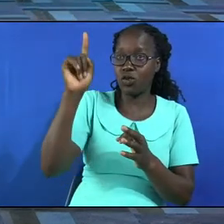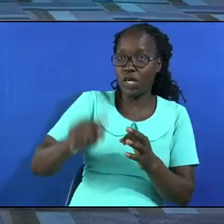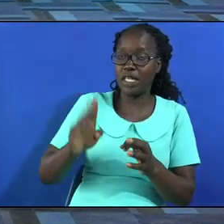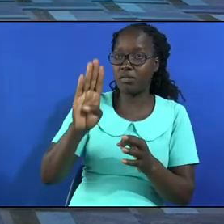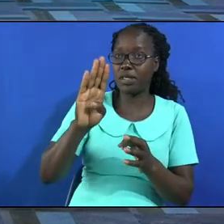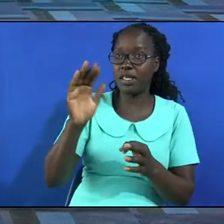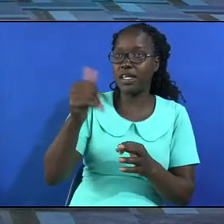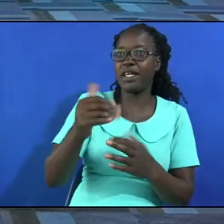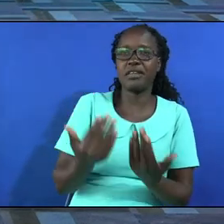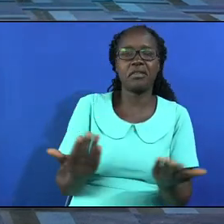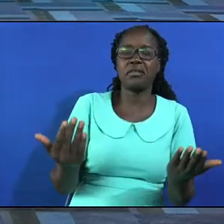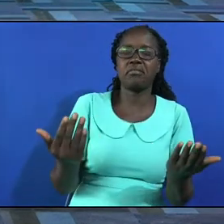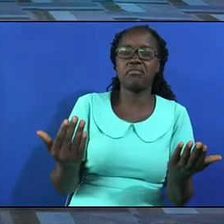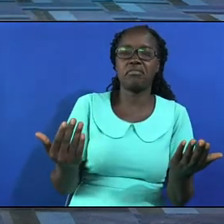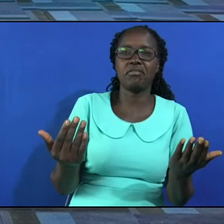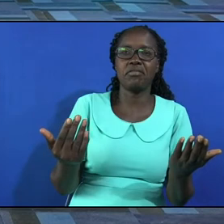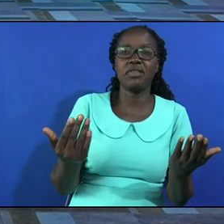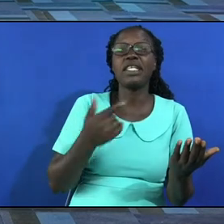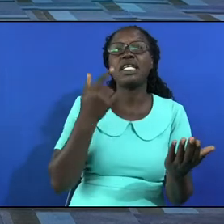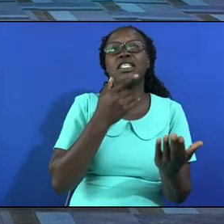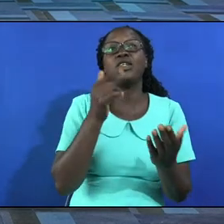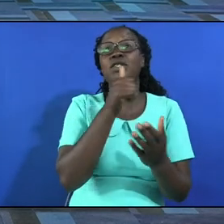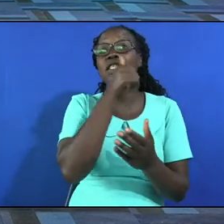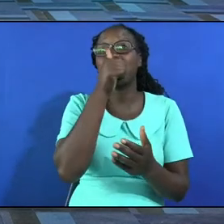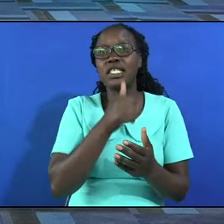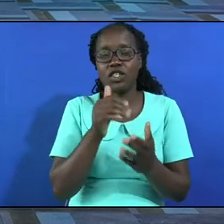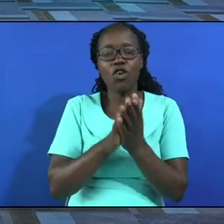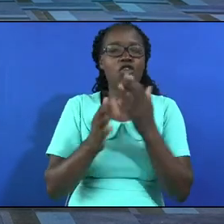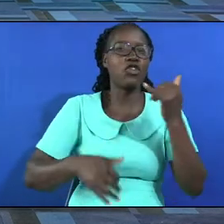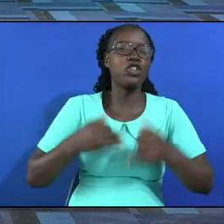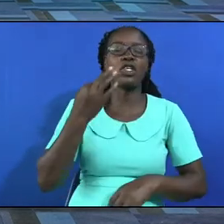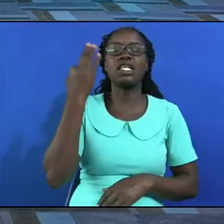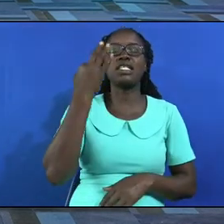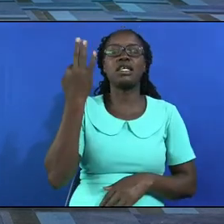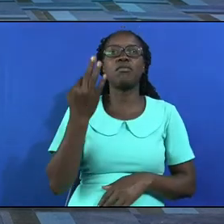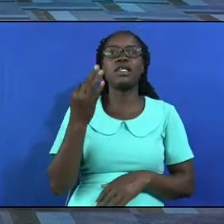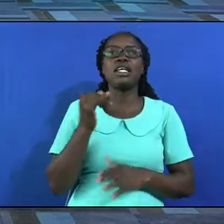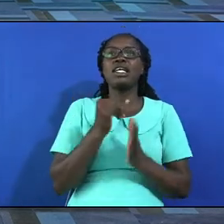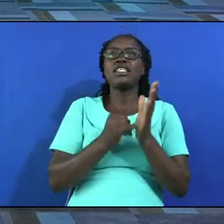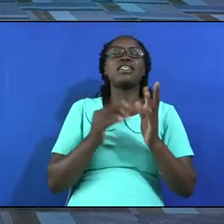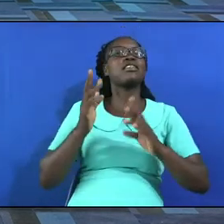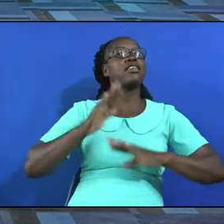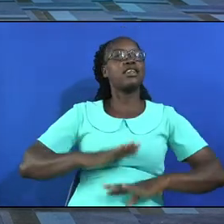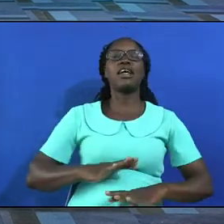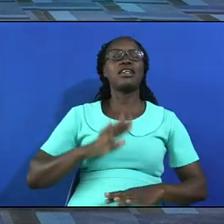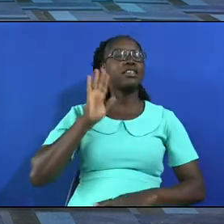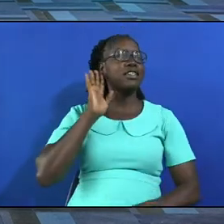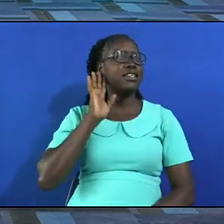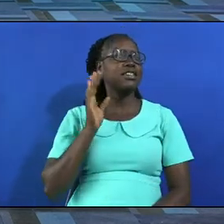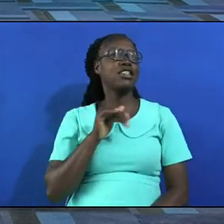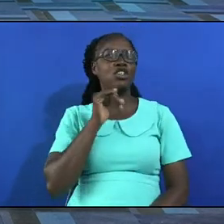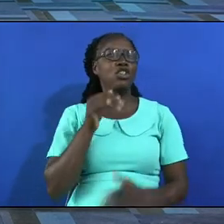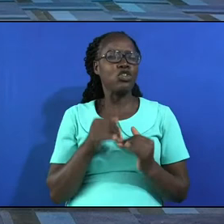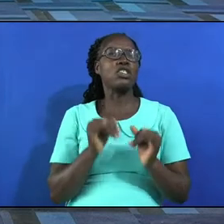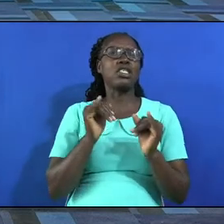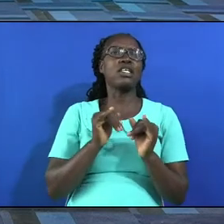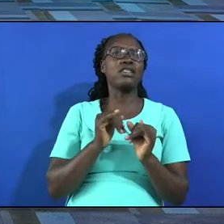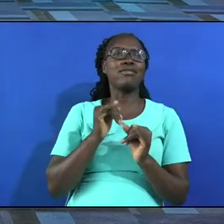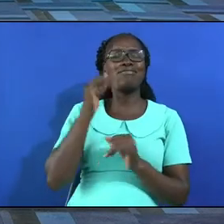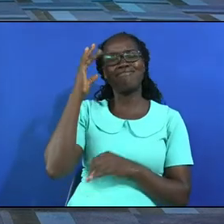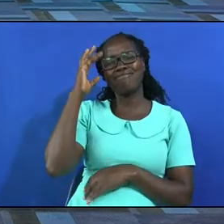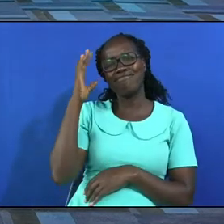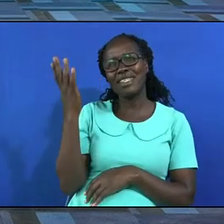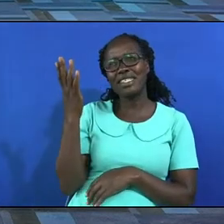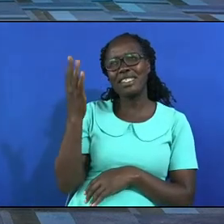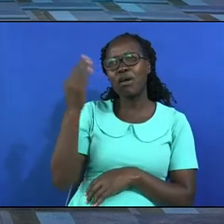can't be what? Yeah, let me tell you the secret of enjoying a sermon is to just relax and listen. Don't try to guess where